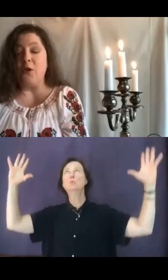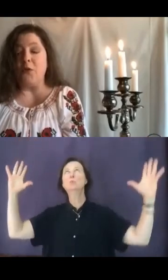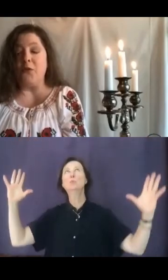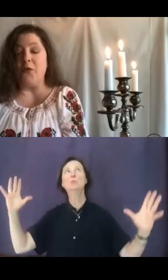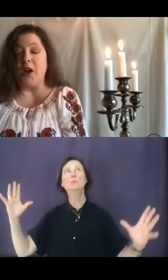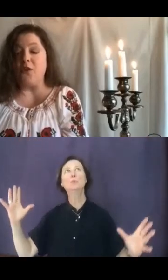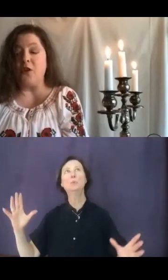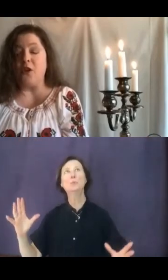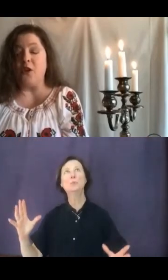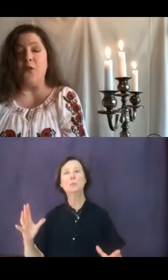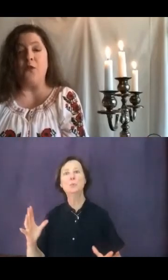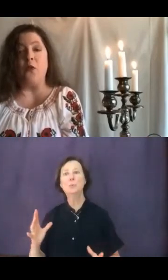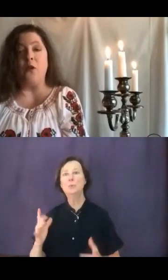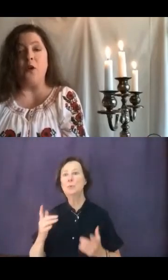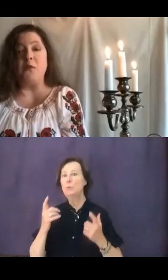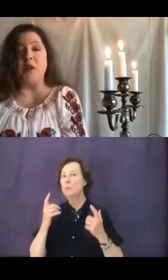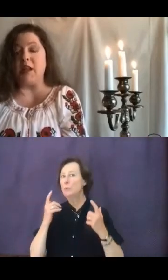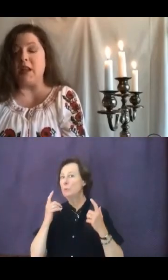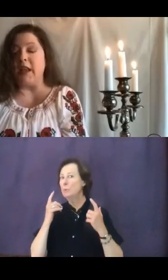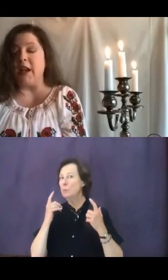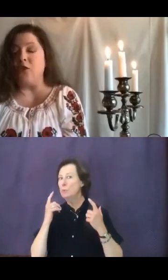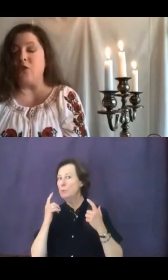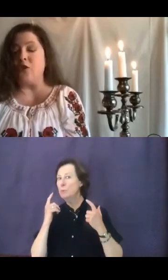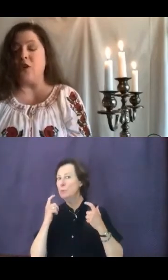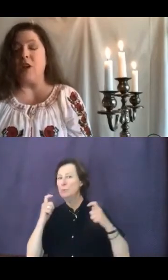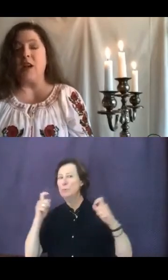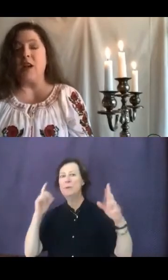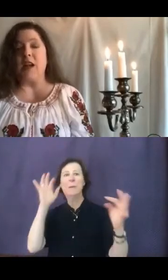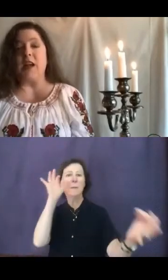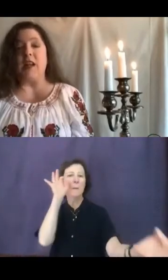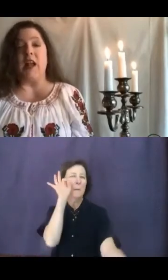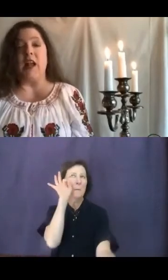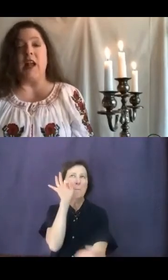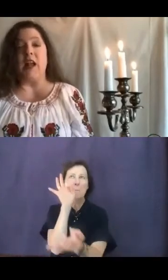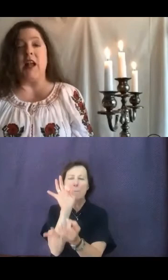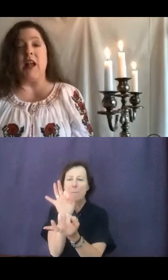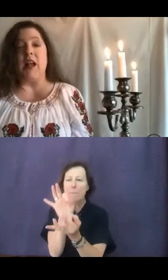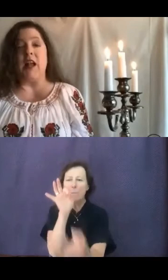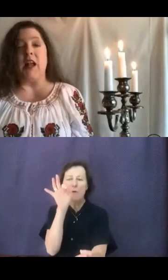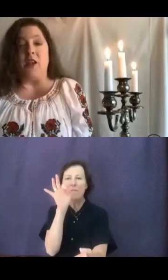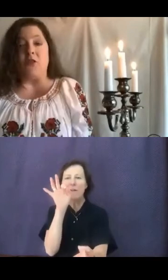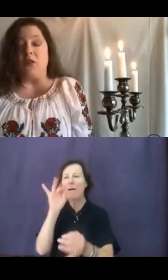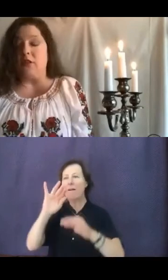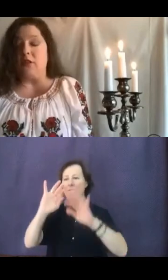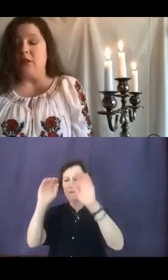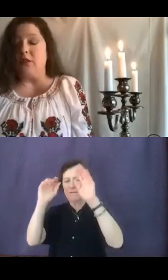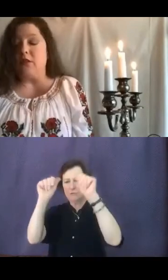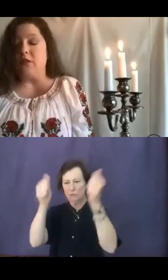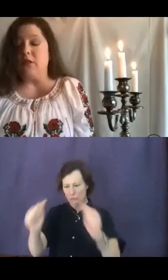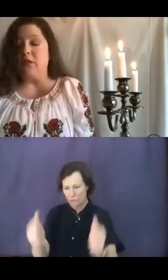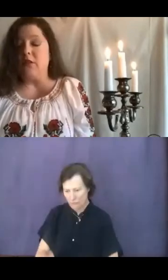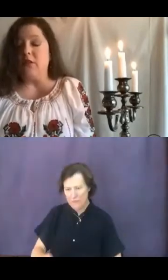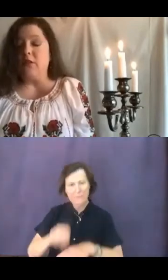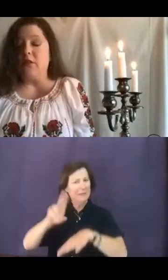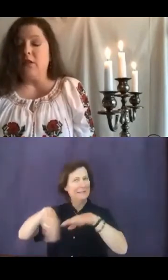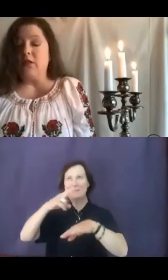Greater perfection of form in nature cannot be imagined.